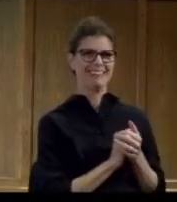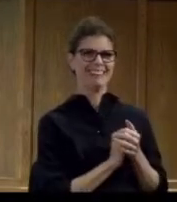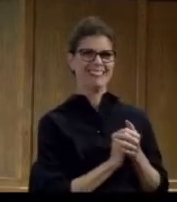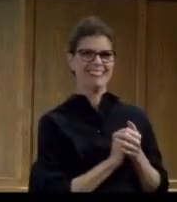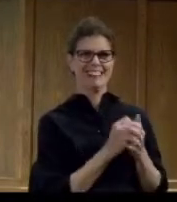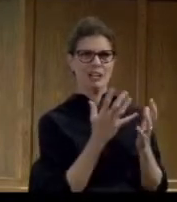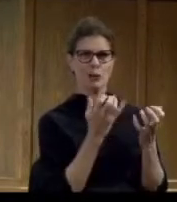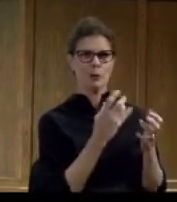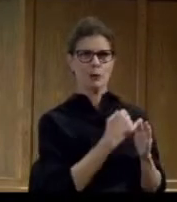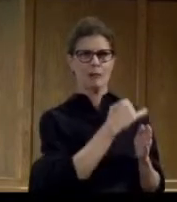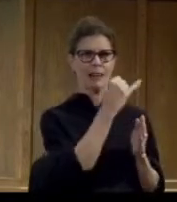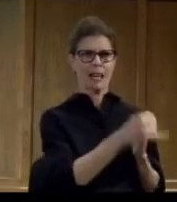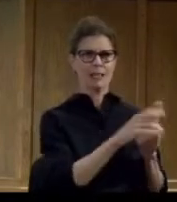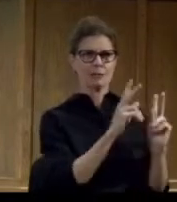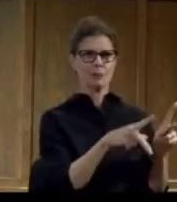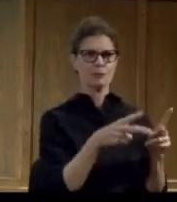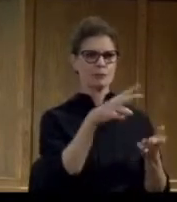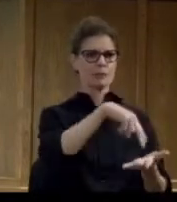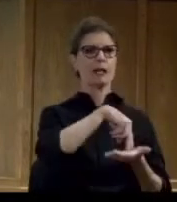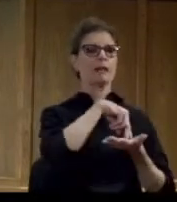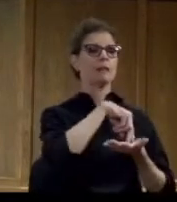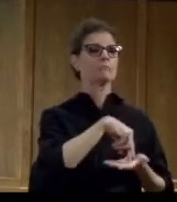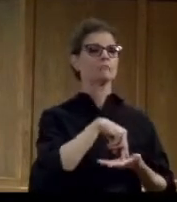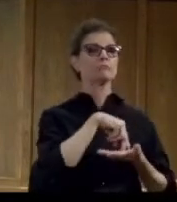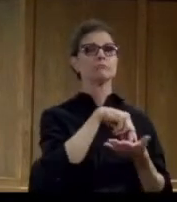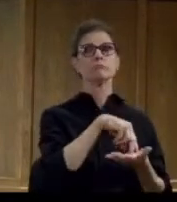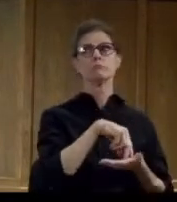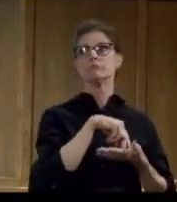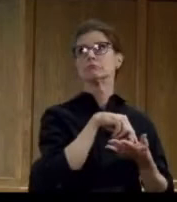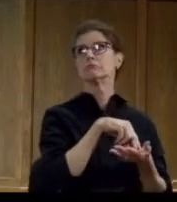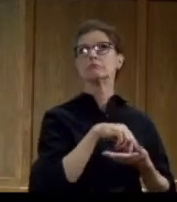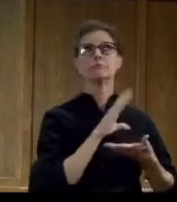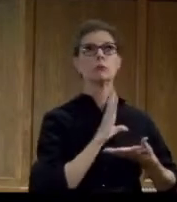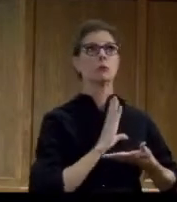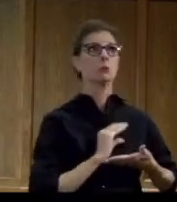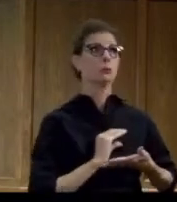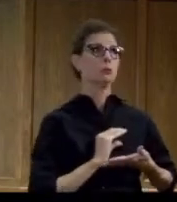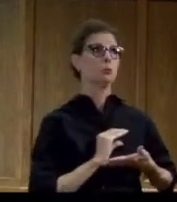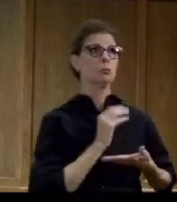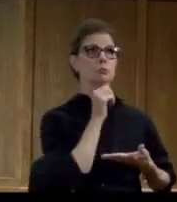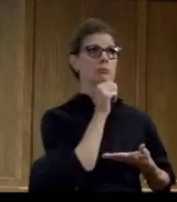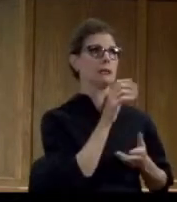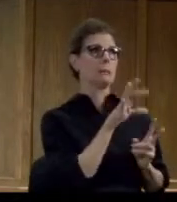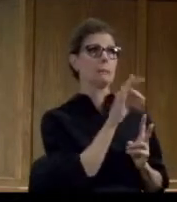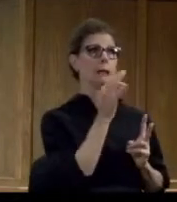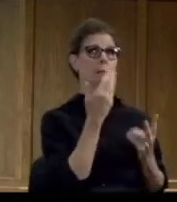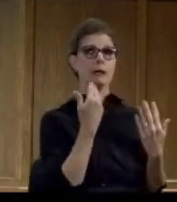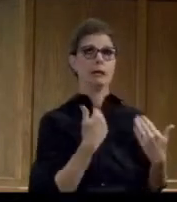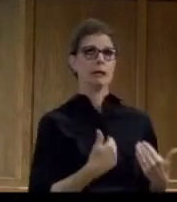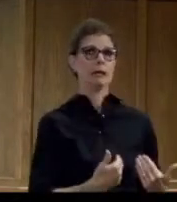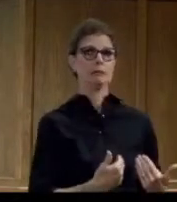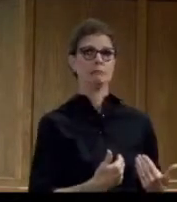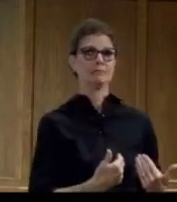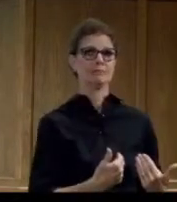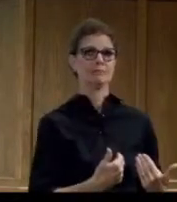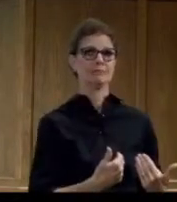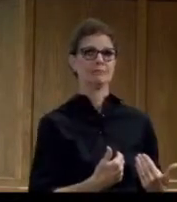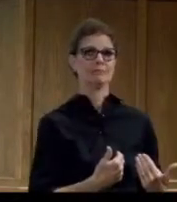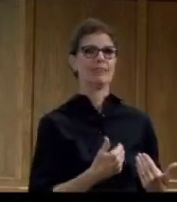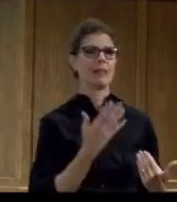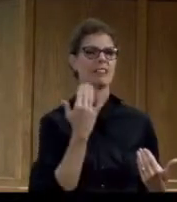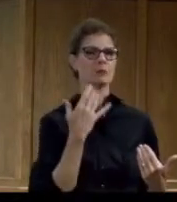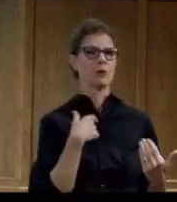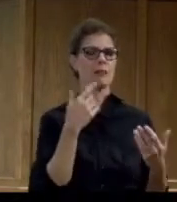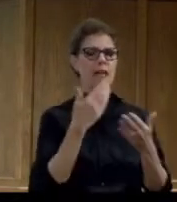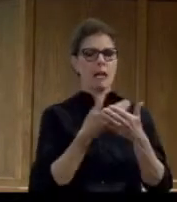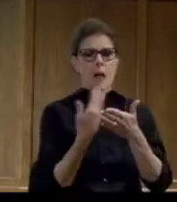back and they announce it. Now, when I think about this text that God chose us, I